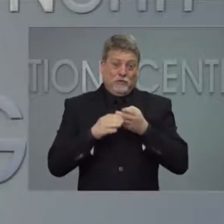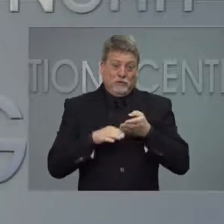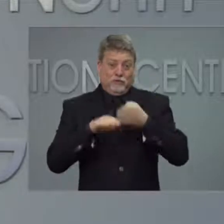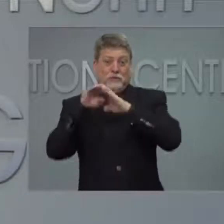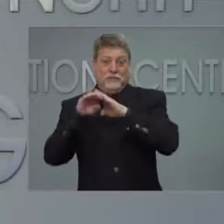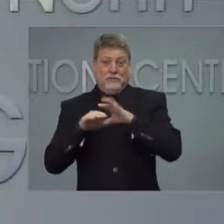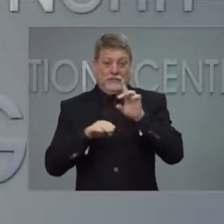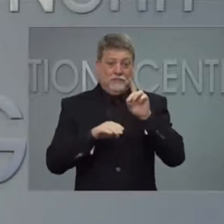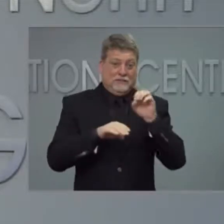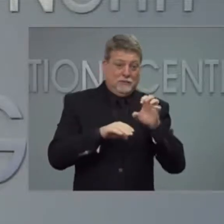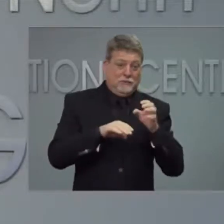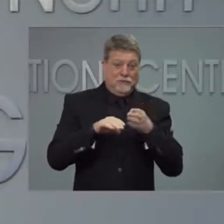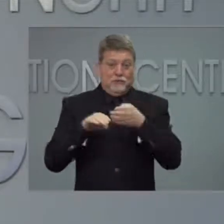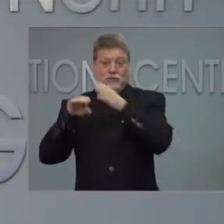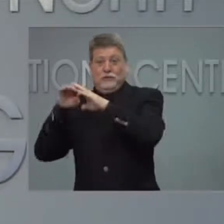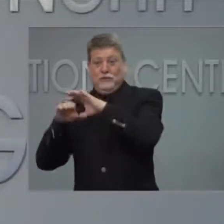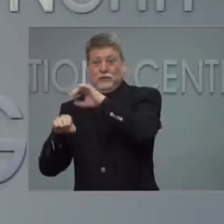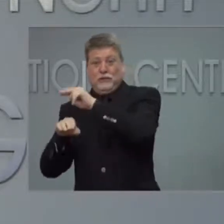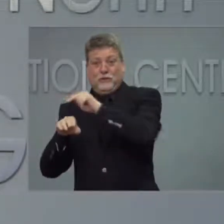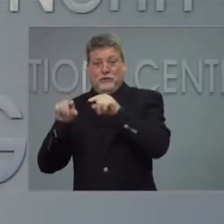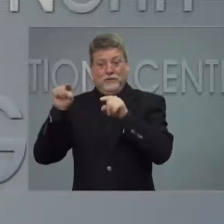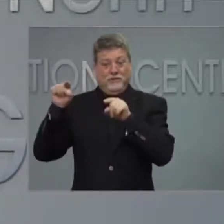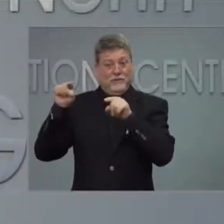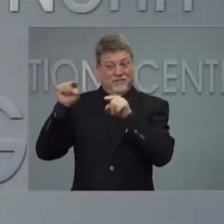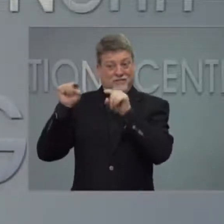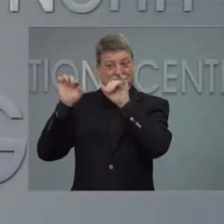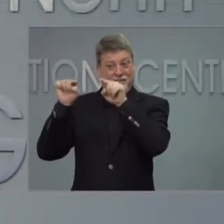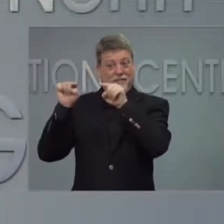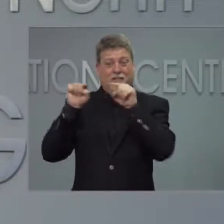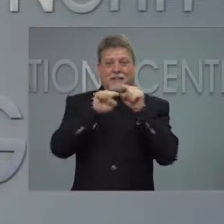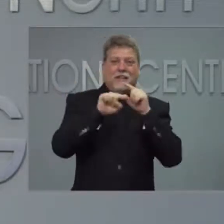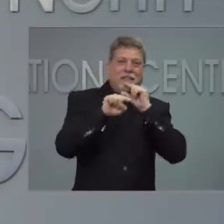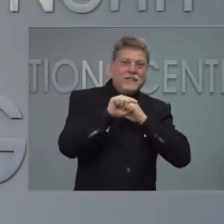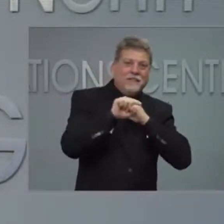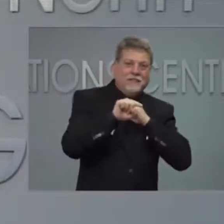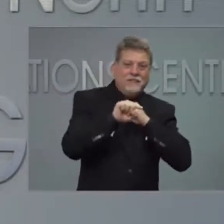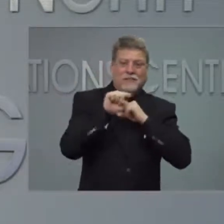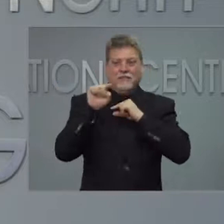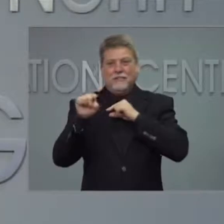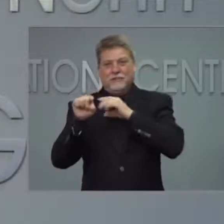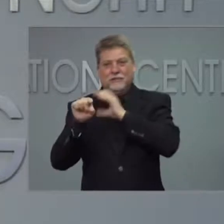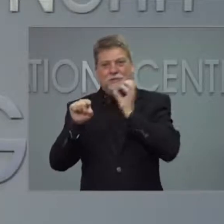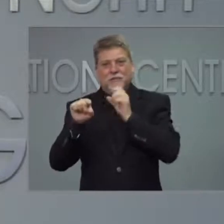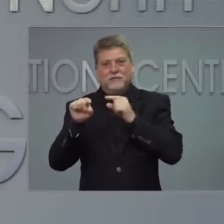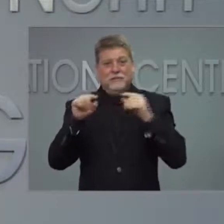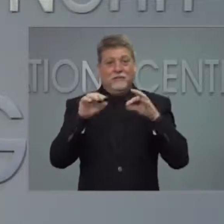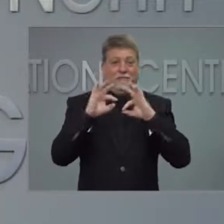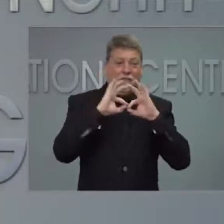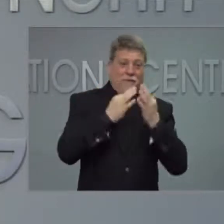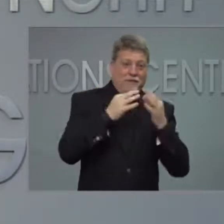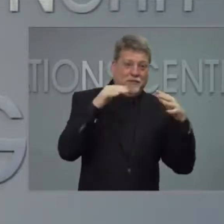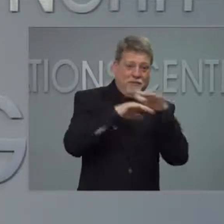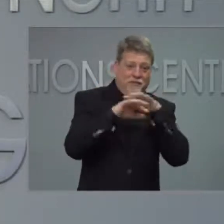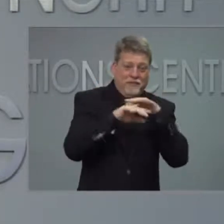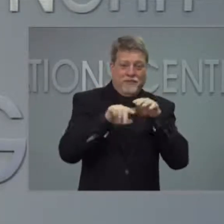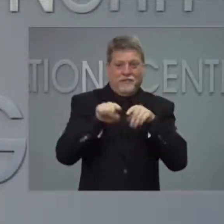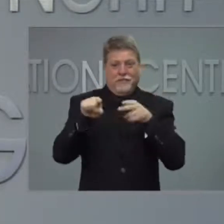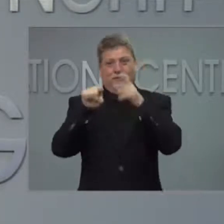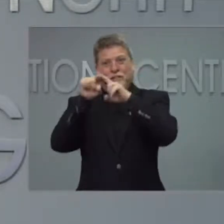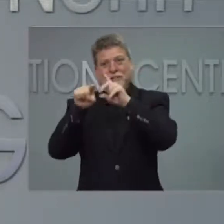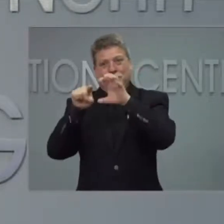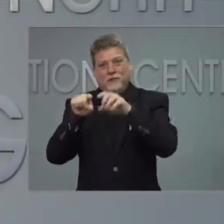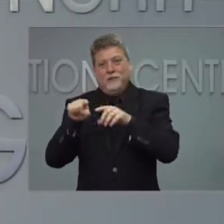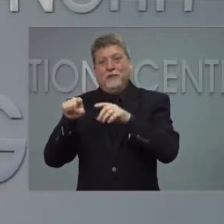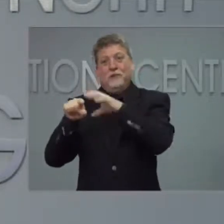because of holidays and people getting together. So yes, there will be concern, but I'll tell